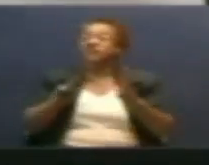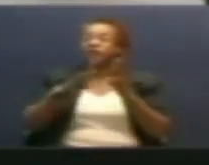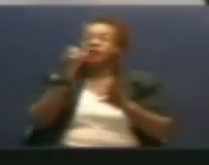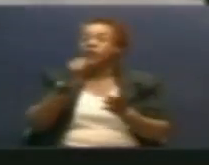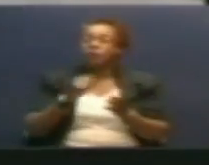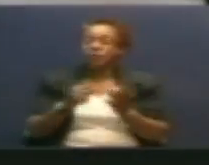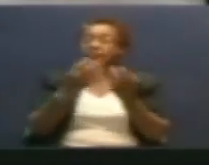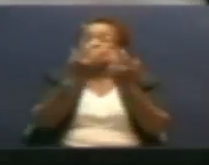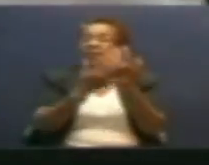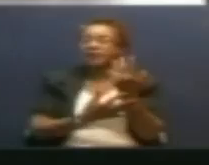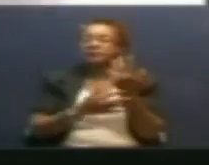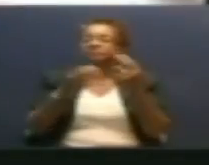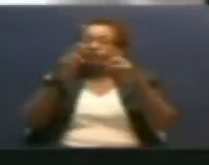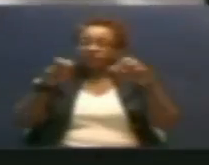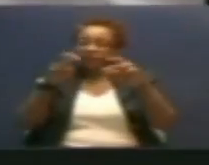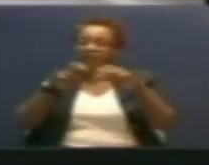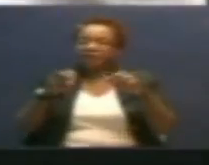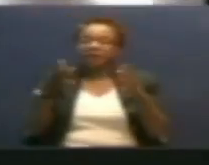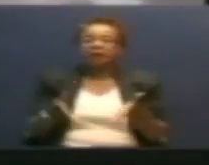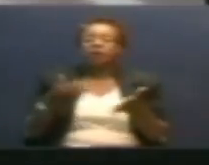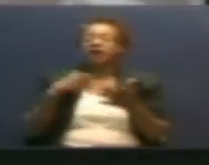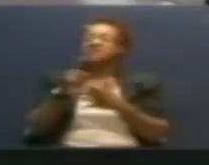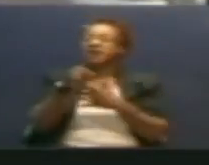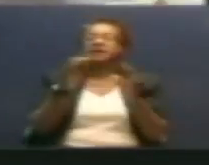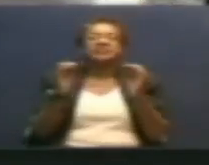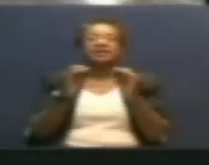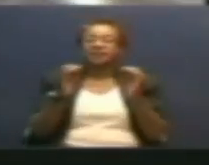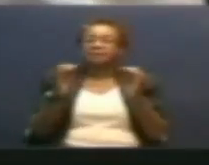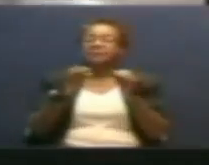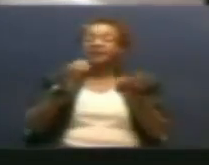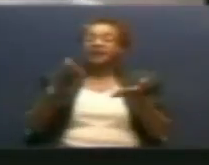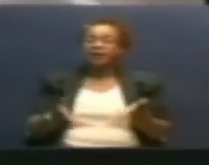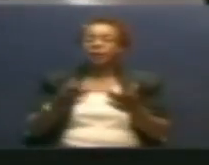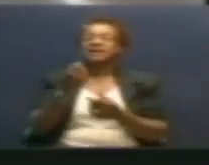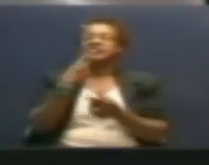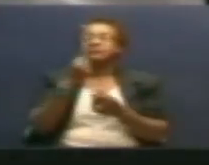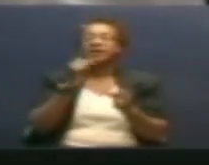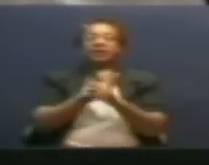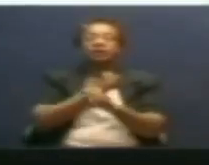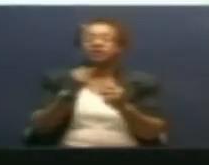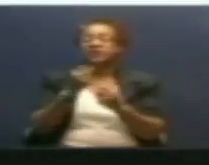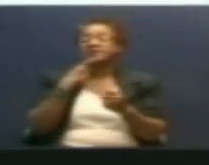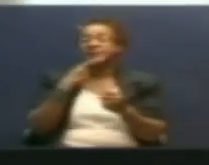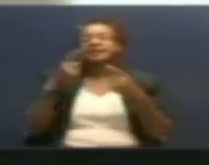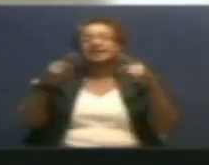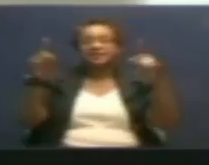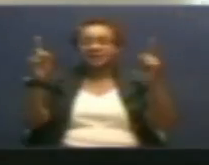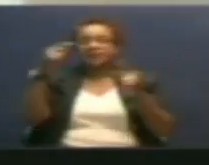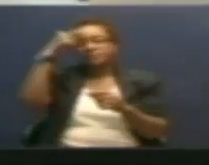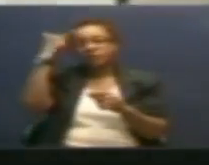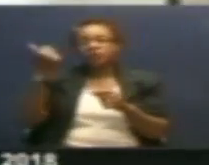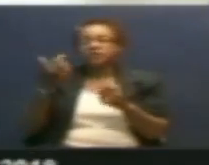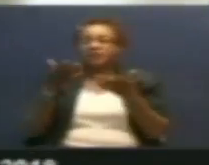blood, researchers contend that it is still in very early days and that the treatment cannot be deemed a success, as the virus has